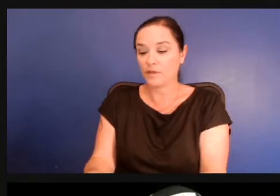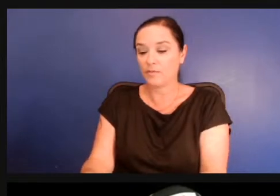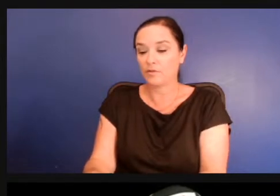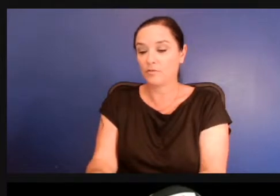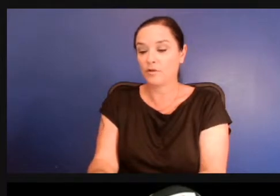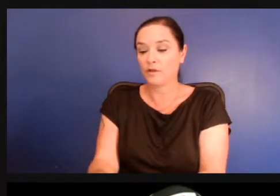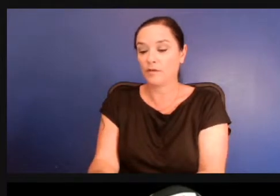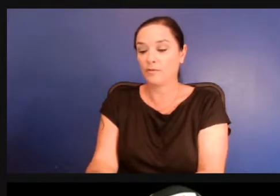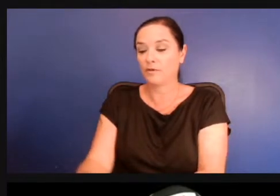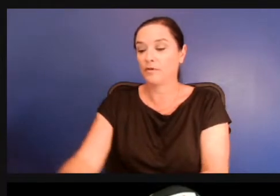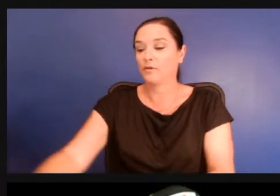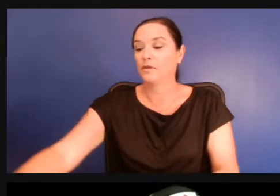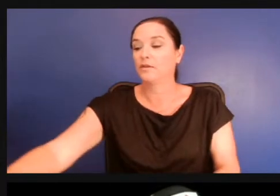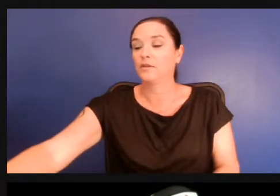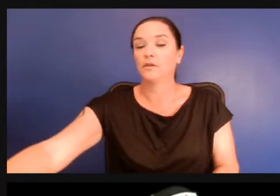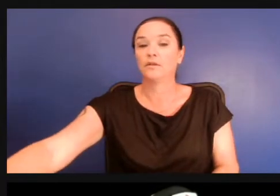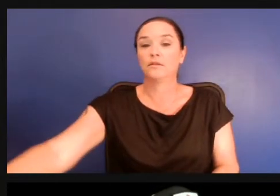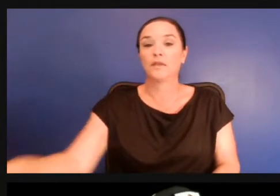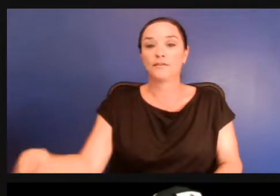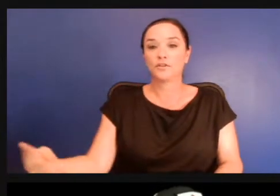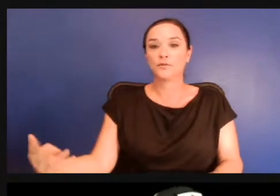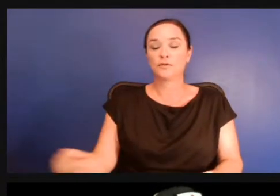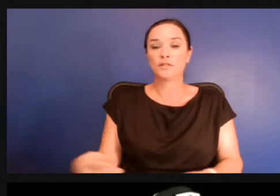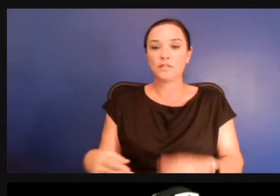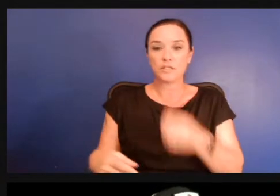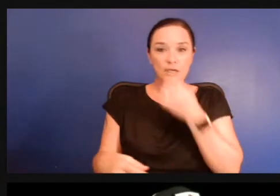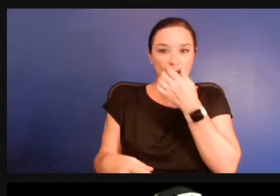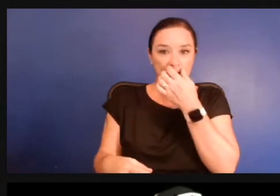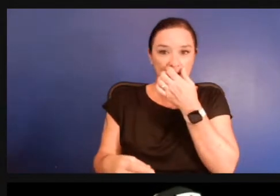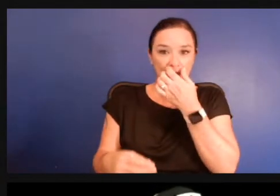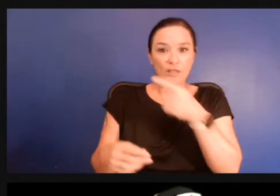of the town, Pāhala, right underneath there. And that's where these are occurring.